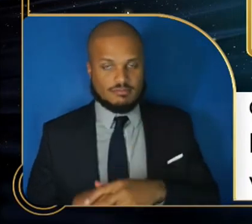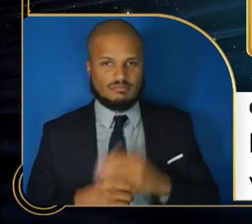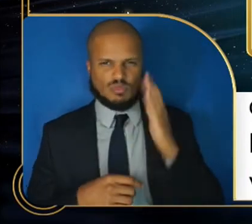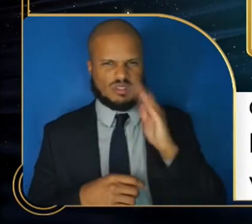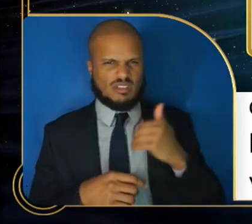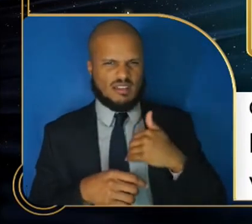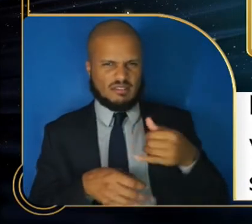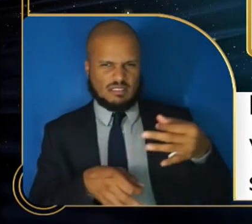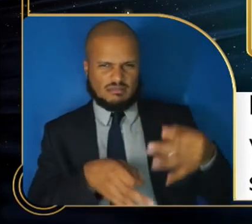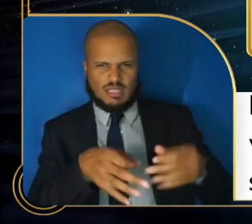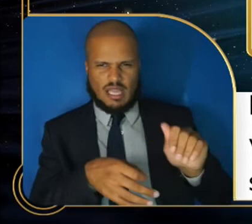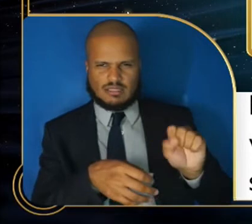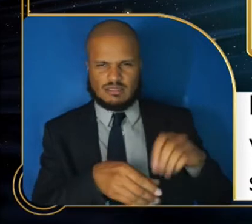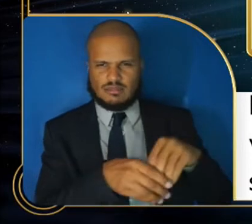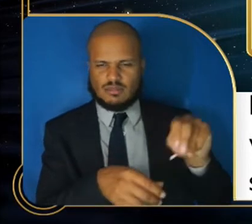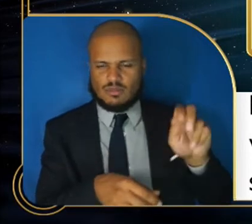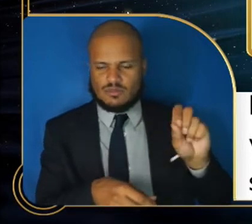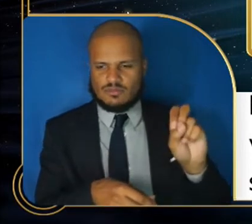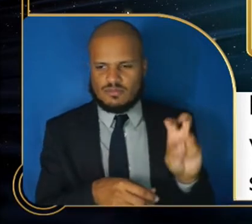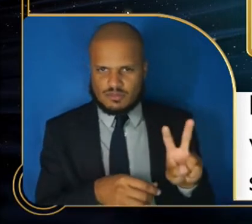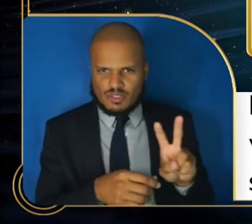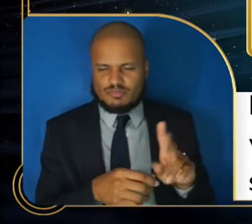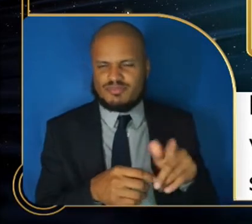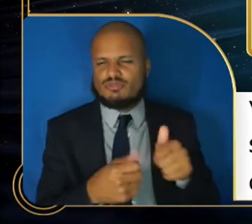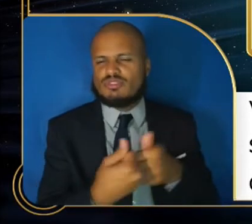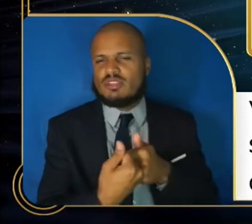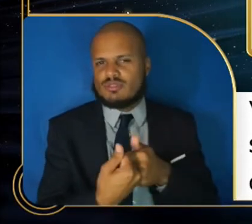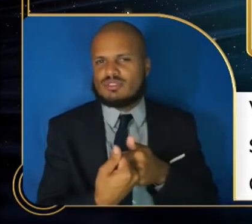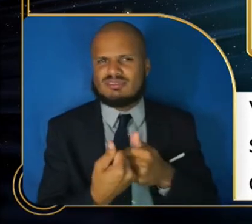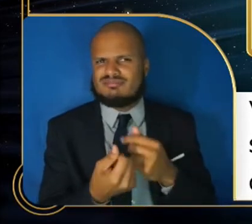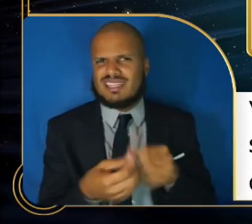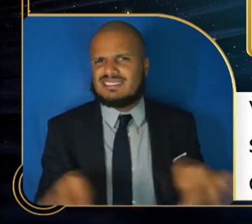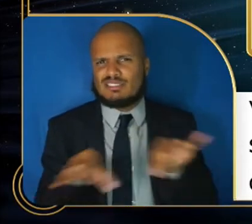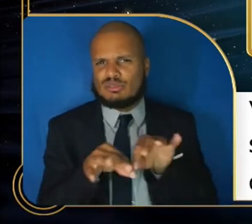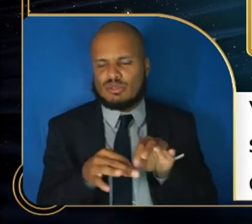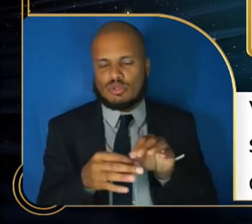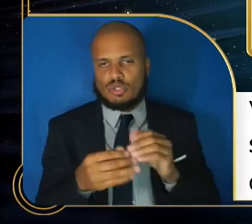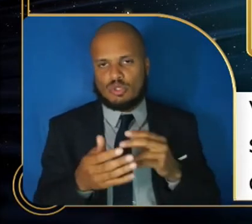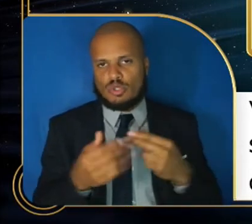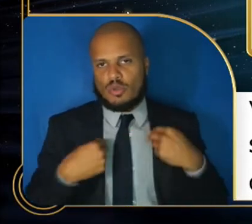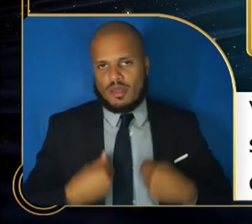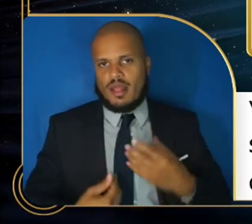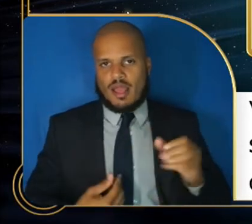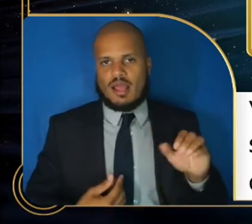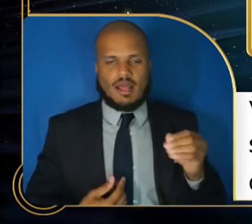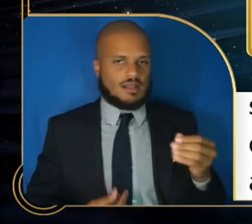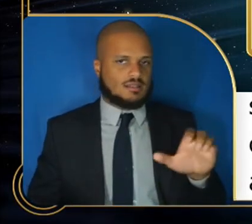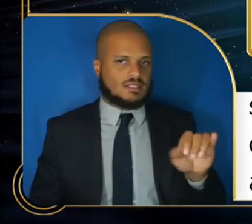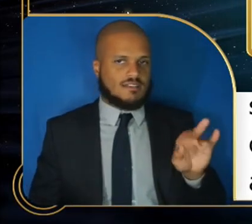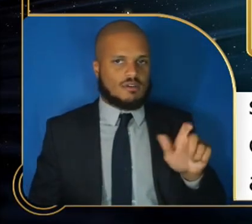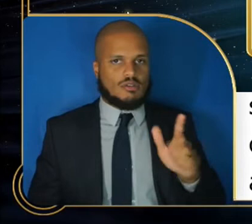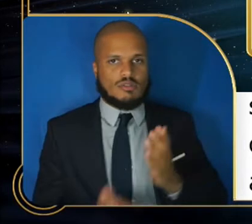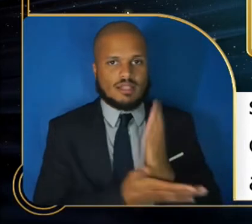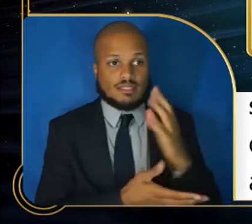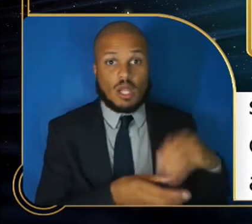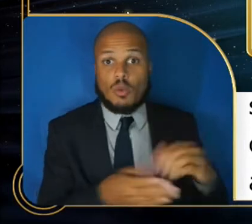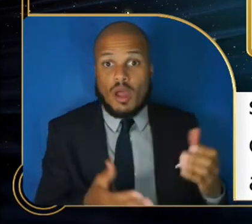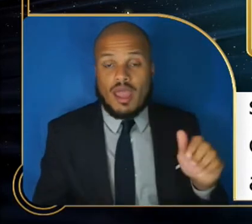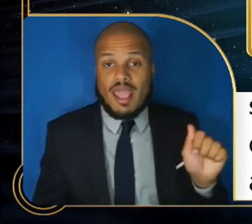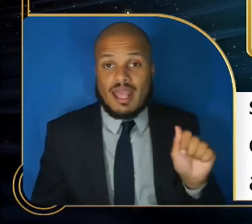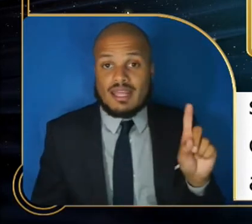challenges statutes establishing essential human and civil rights, including the ADA,